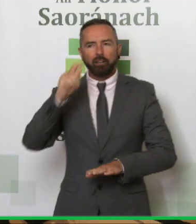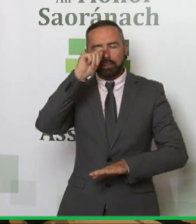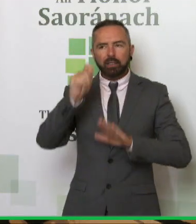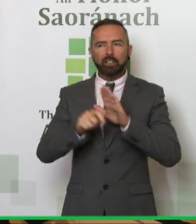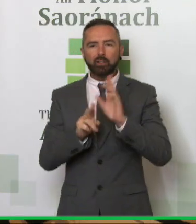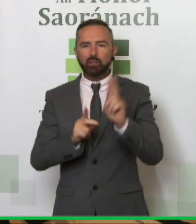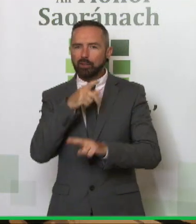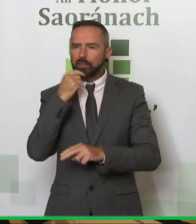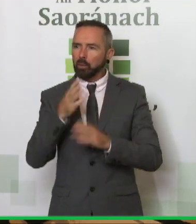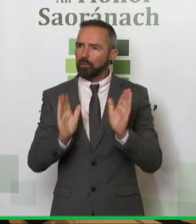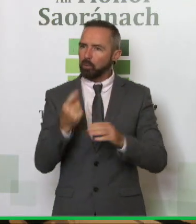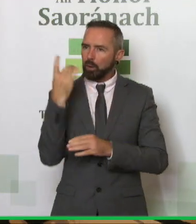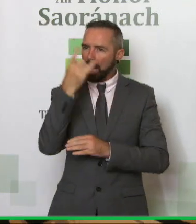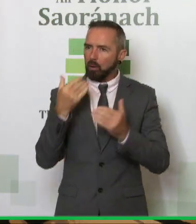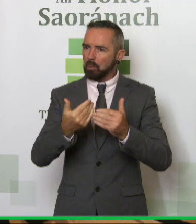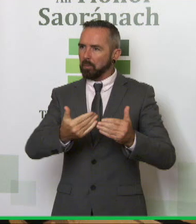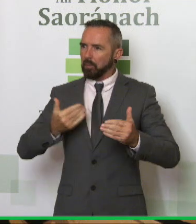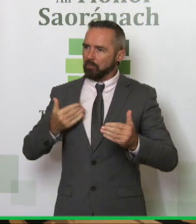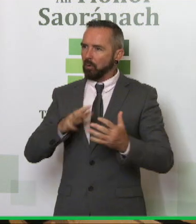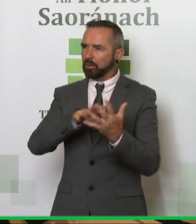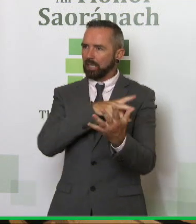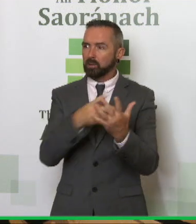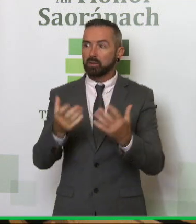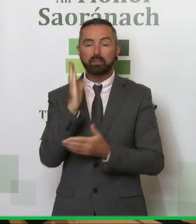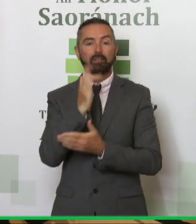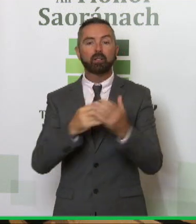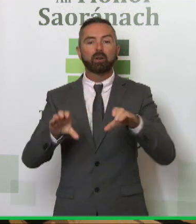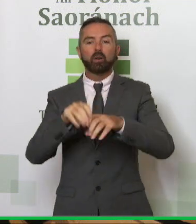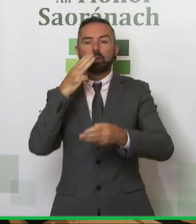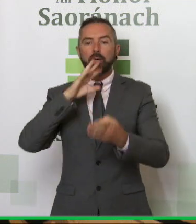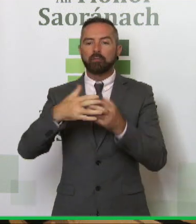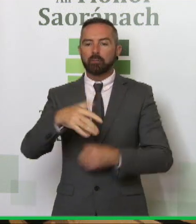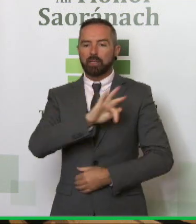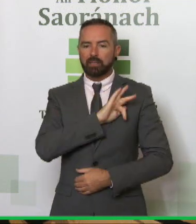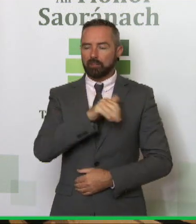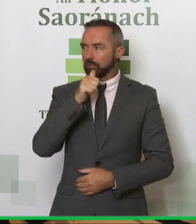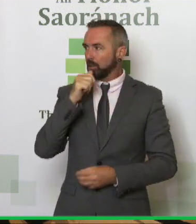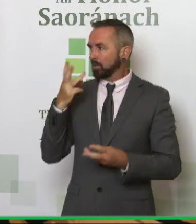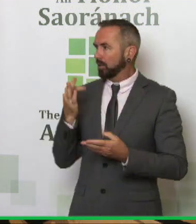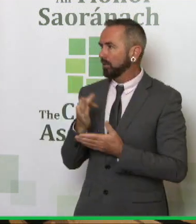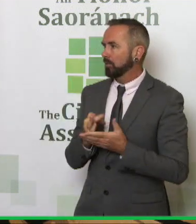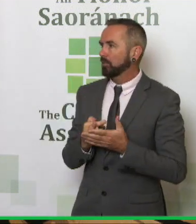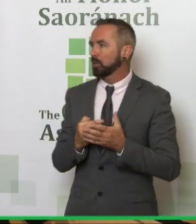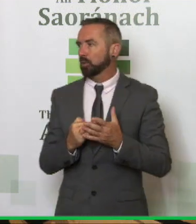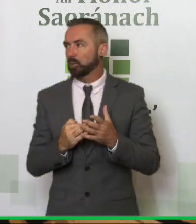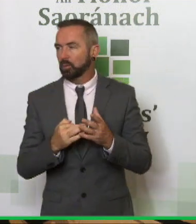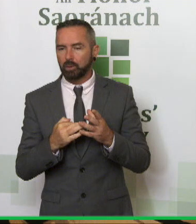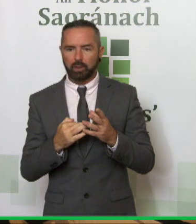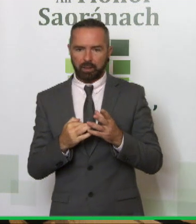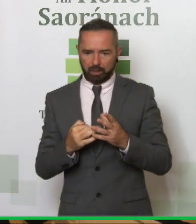So look, again, just a few closing procedural messages from myself. And firstly, and I'll take a few collective, but before I do